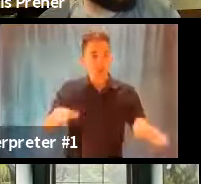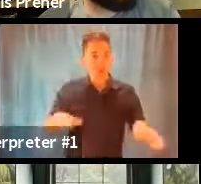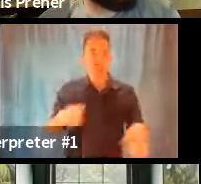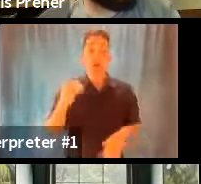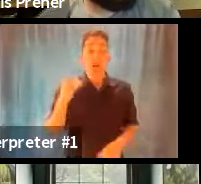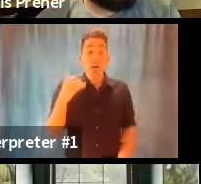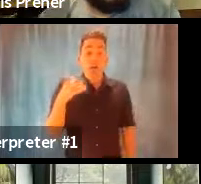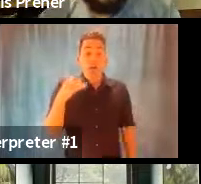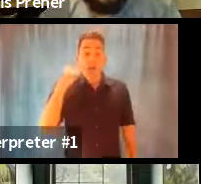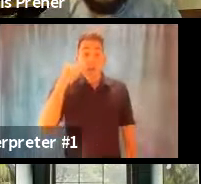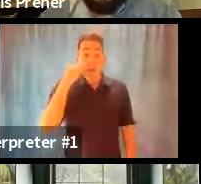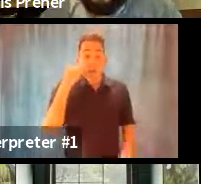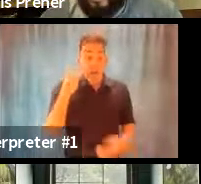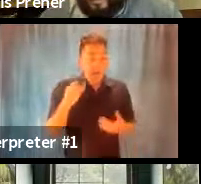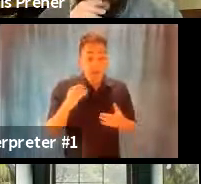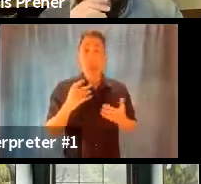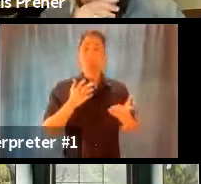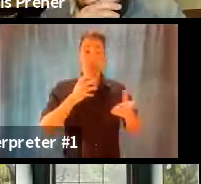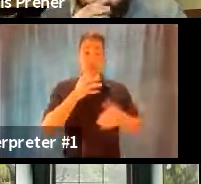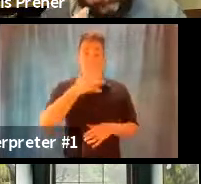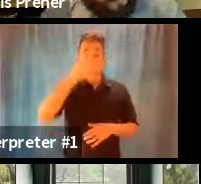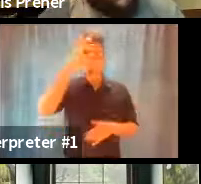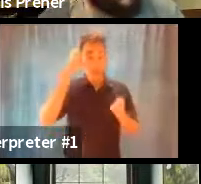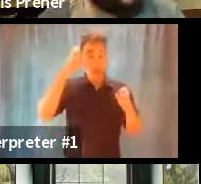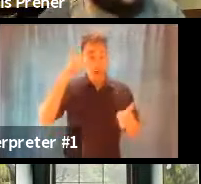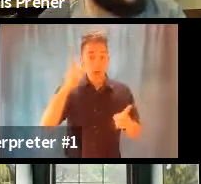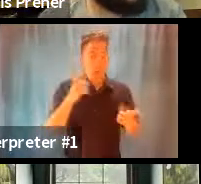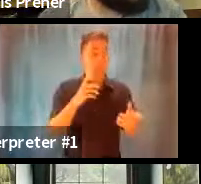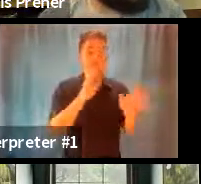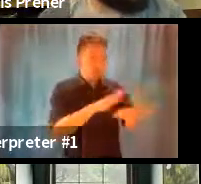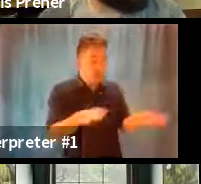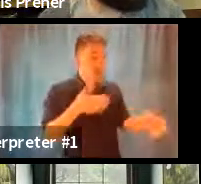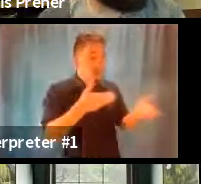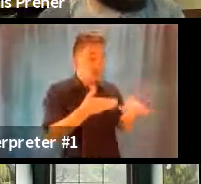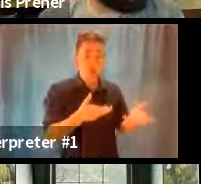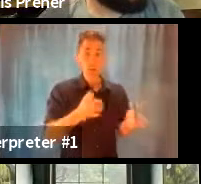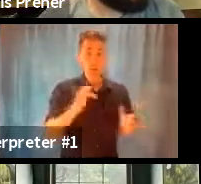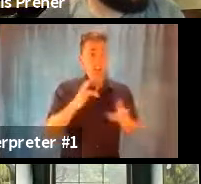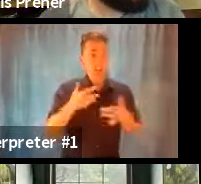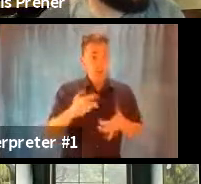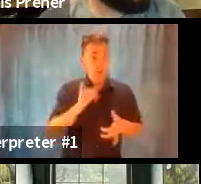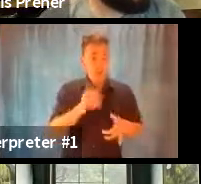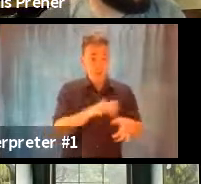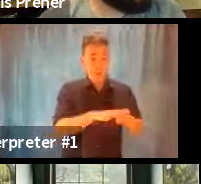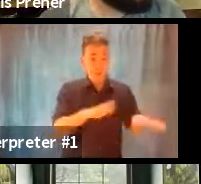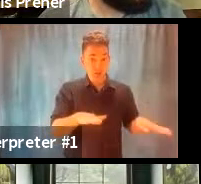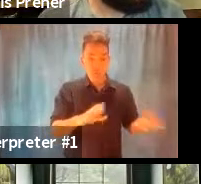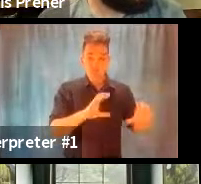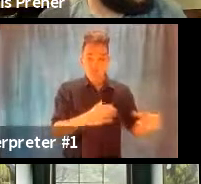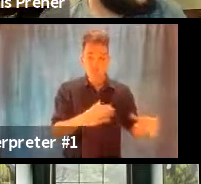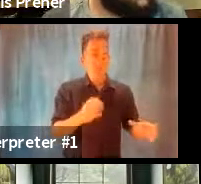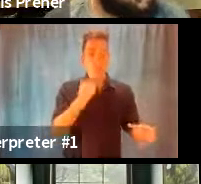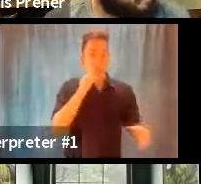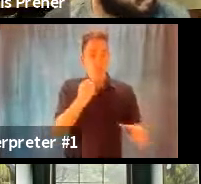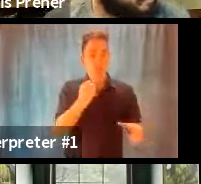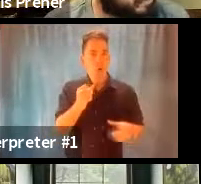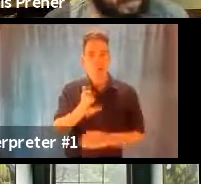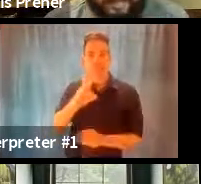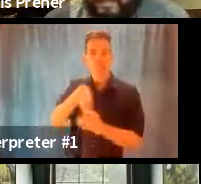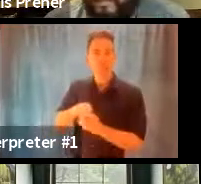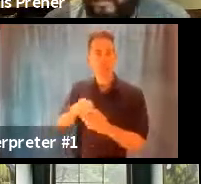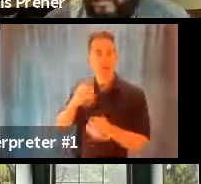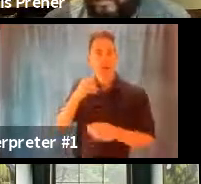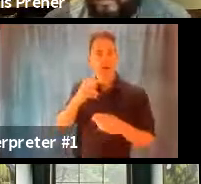and are less likely to engage in criminal activities as they get older. I'll close by saying an